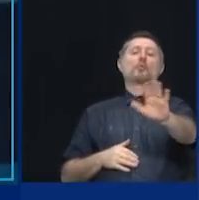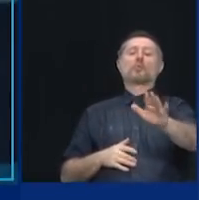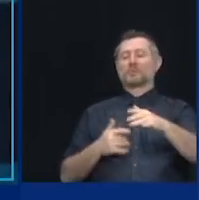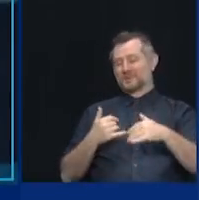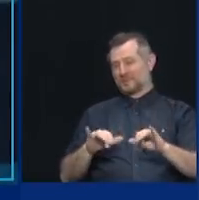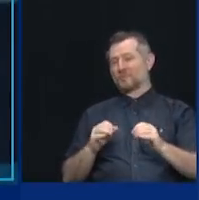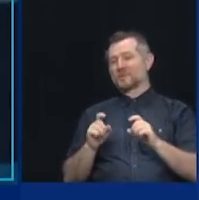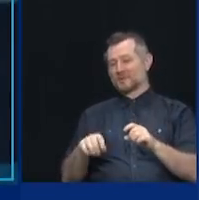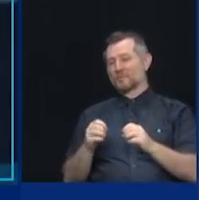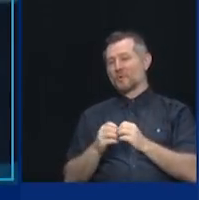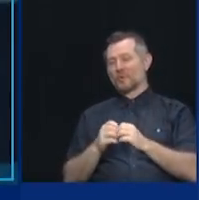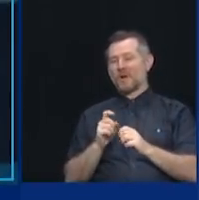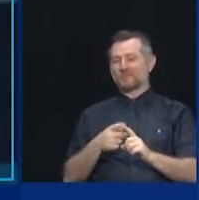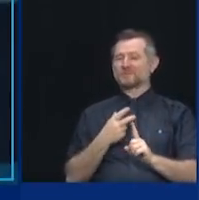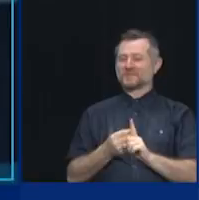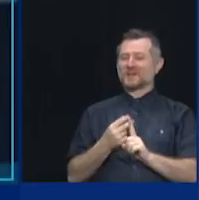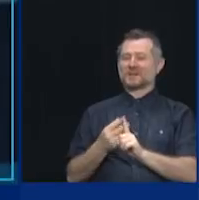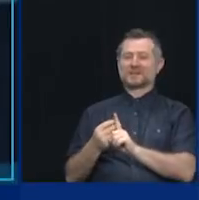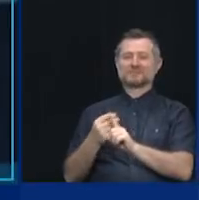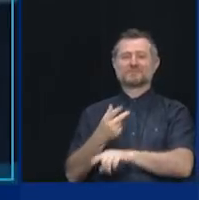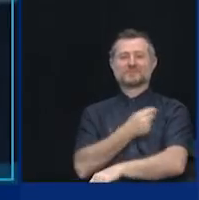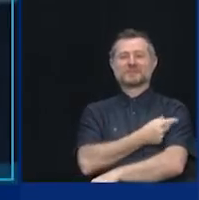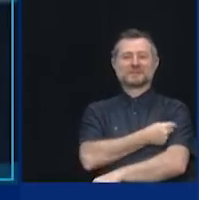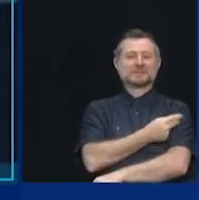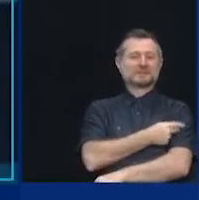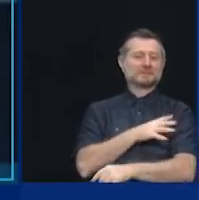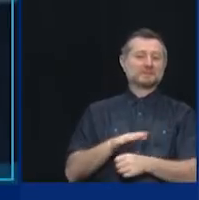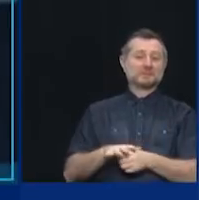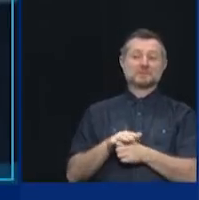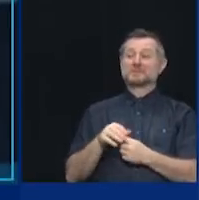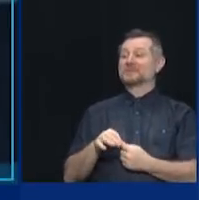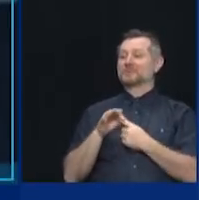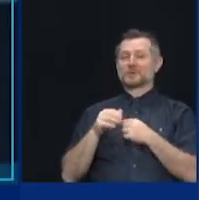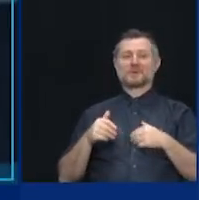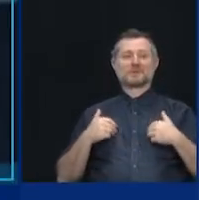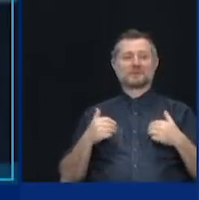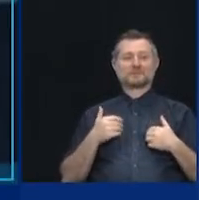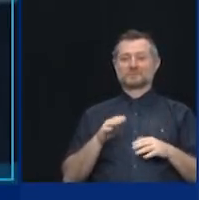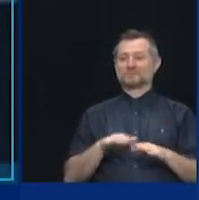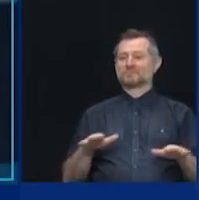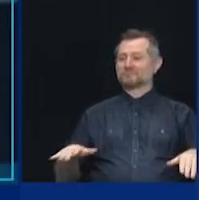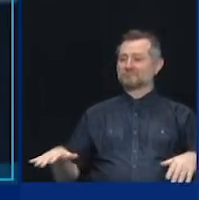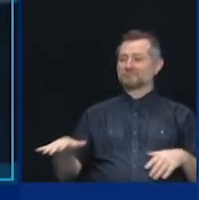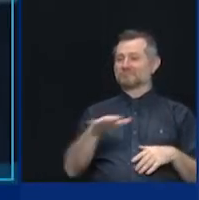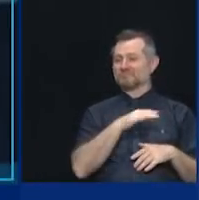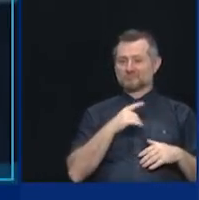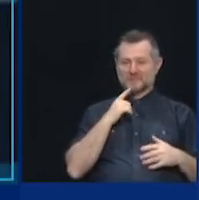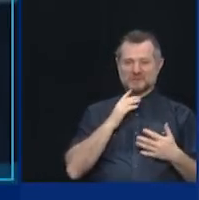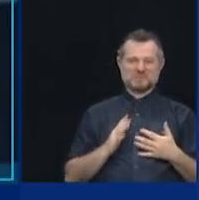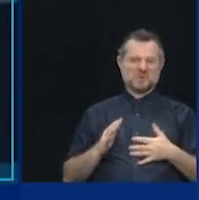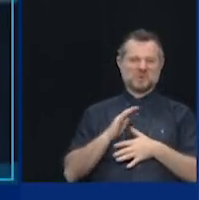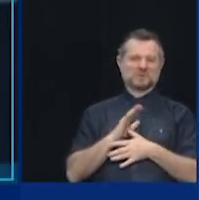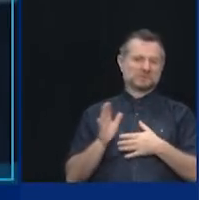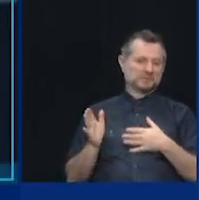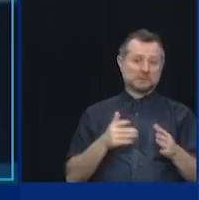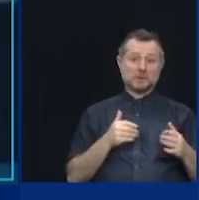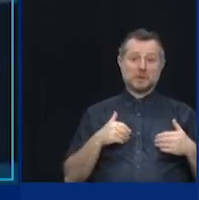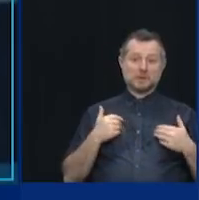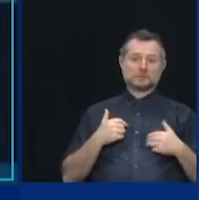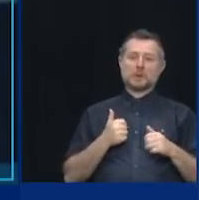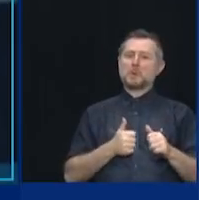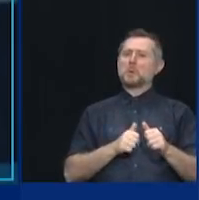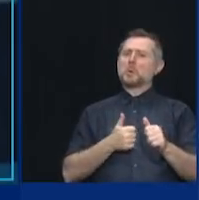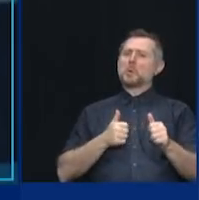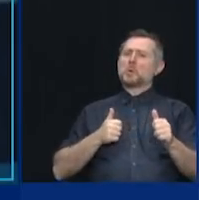people, especially young people. That is still a priority. The young people are lagging in vaccines because remember